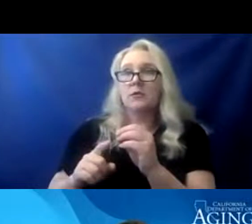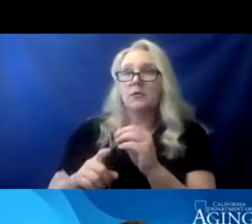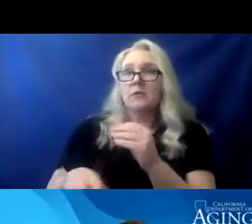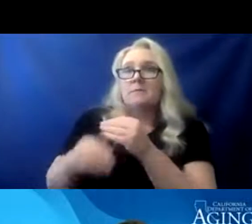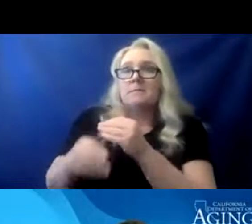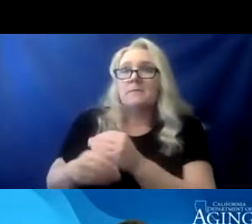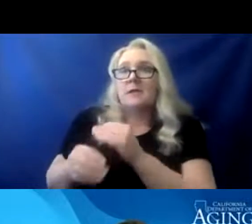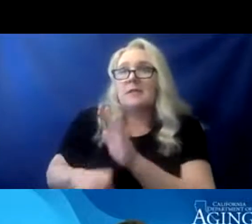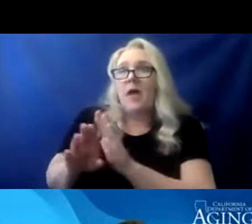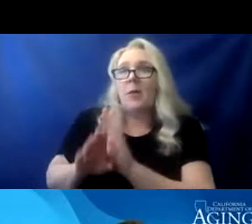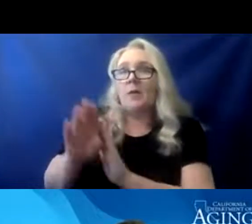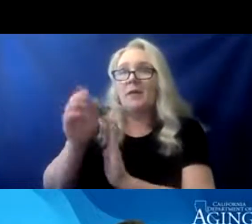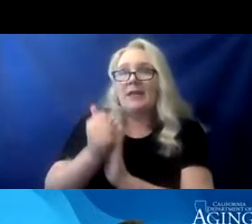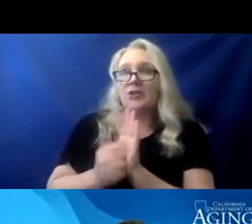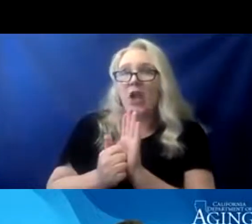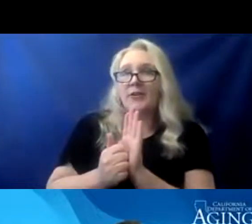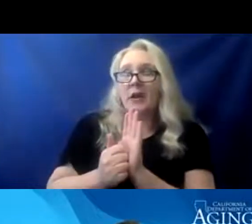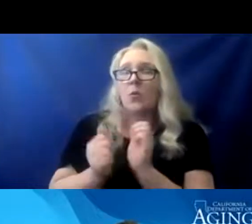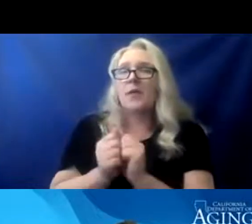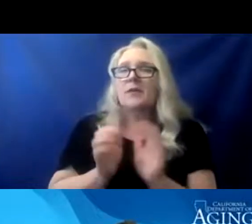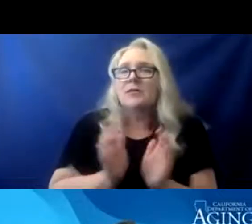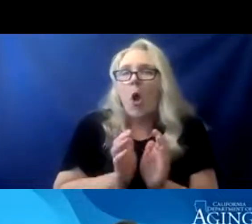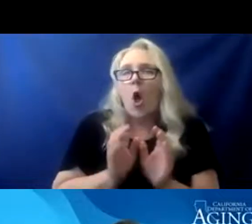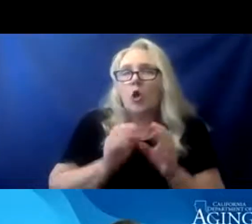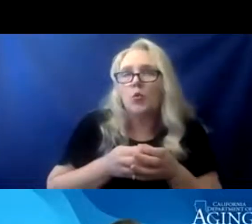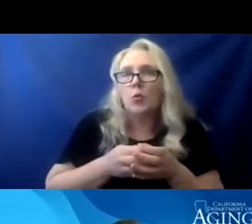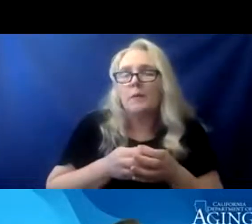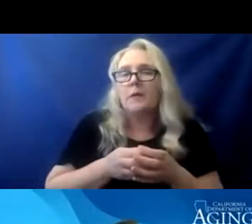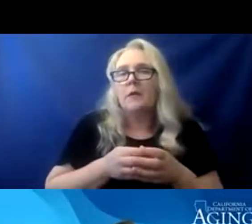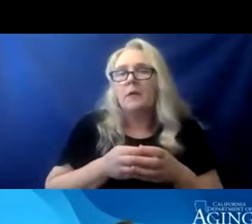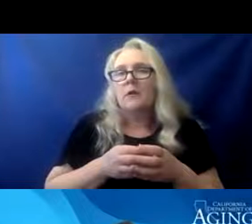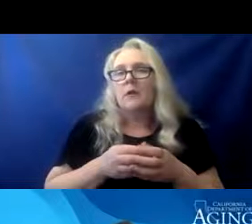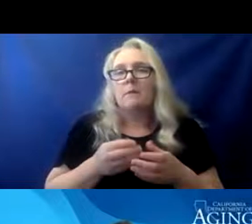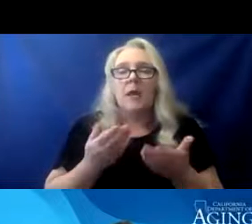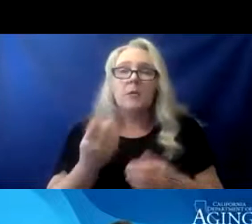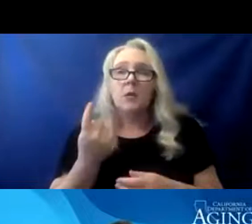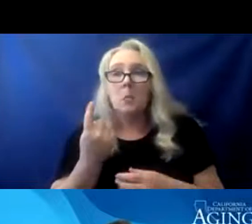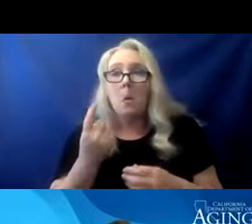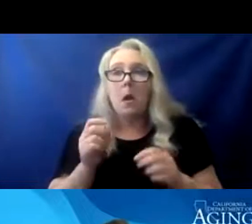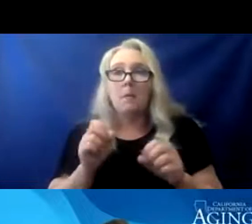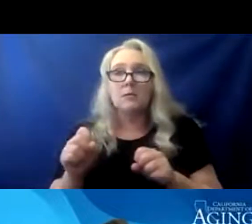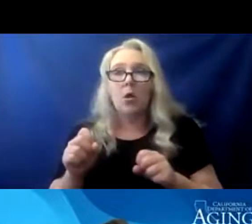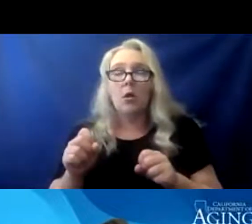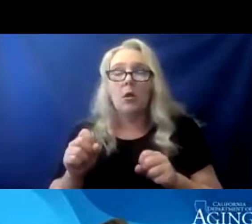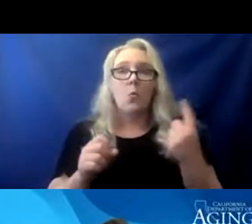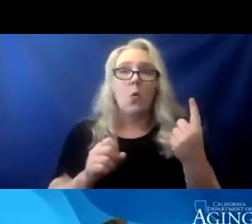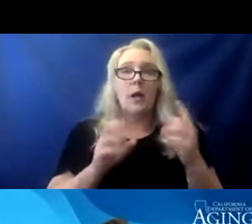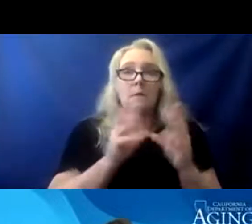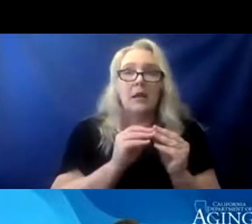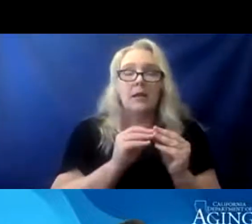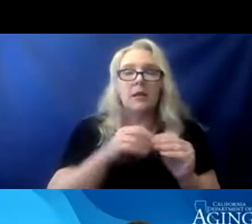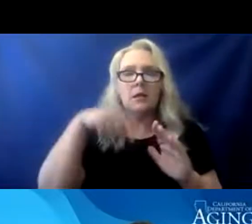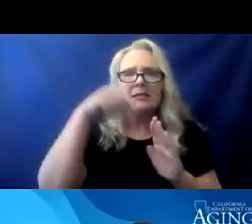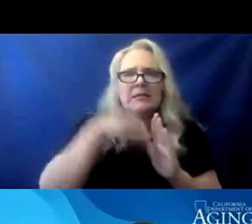a small group of you each time. We could think about one possibility is at each meeting, we do a deep focus on one of the 5